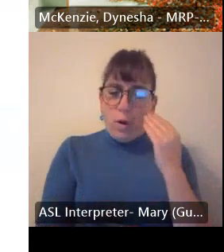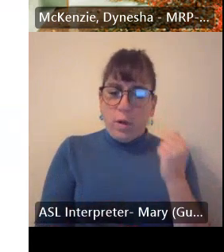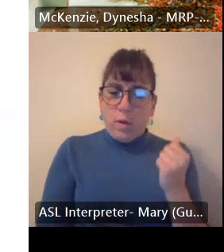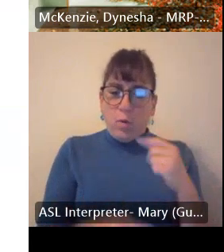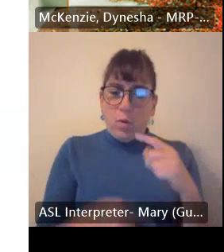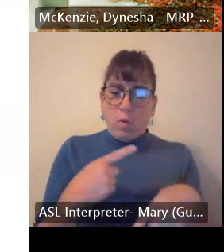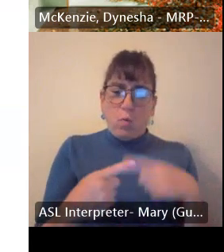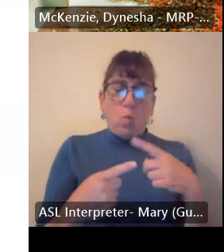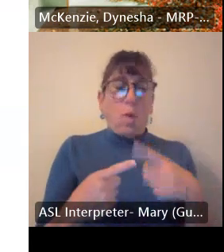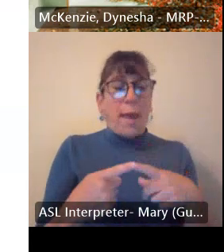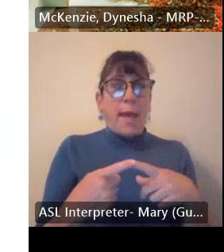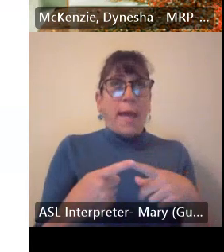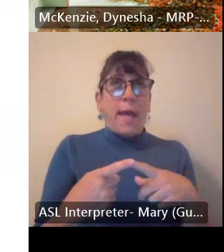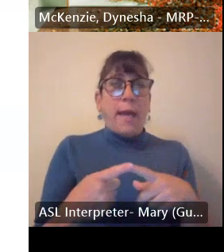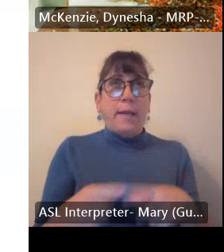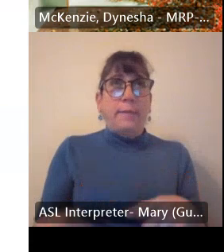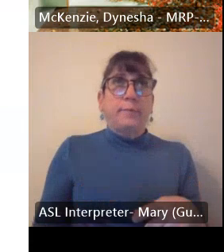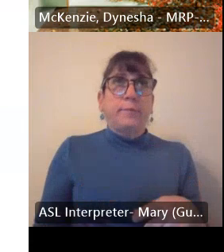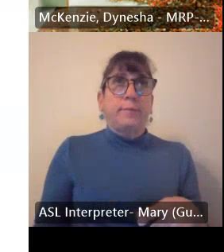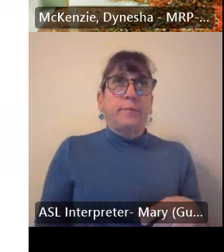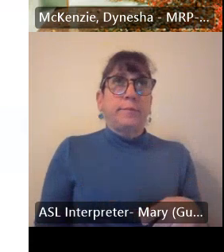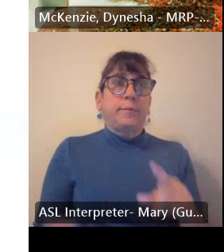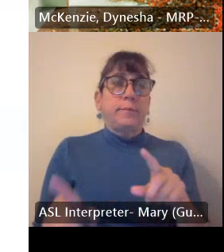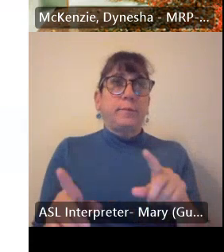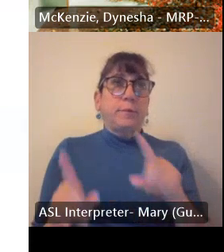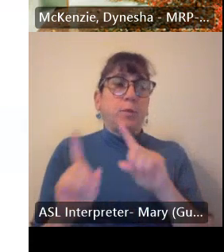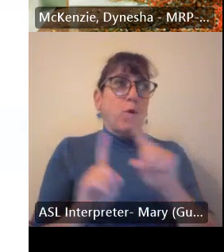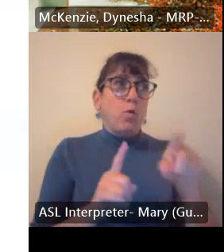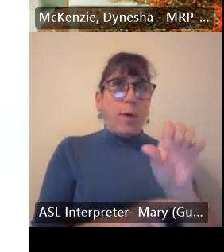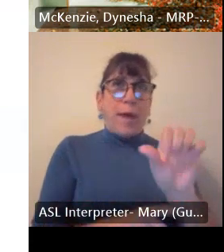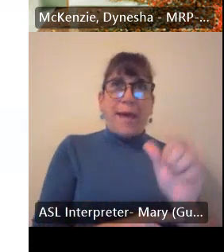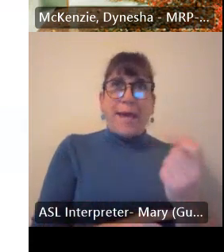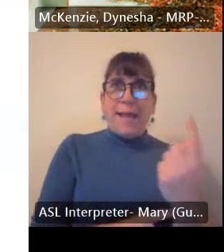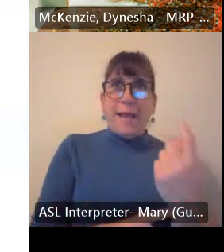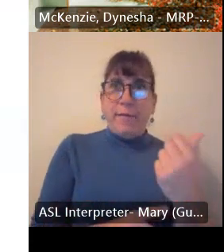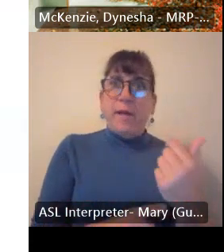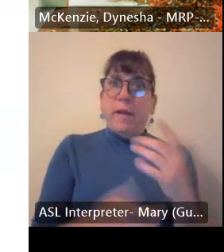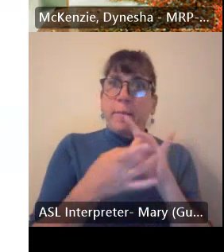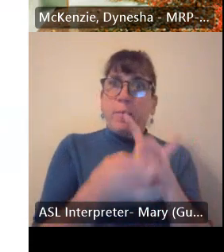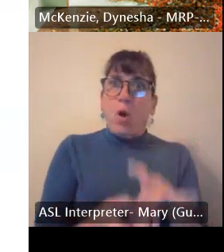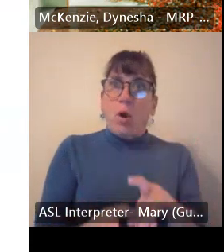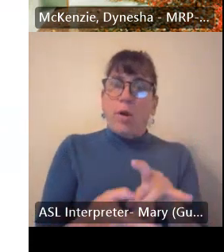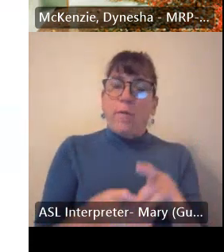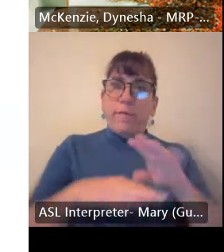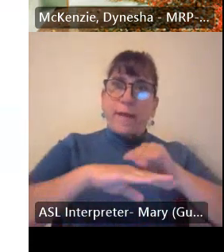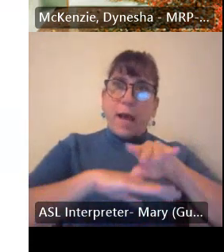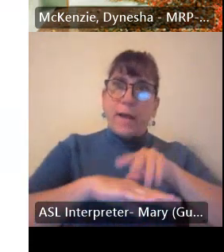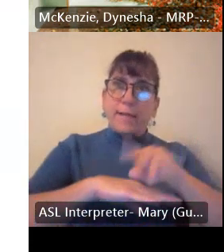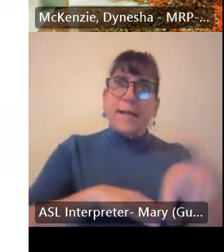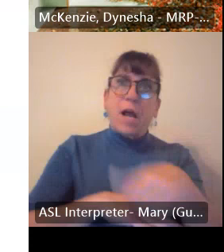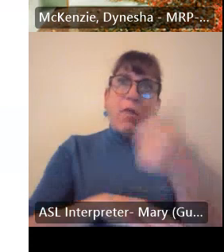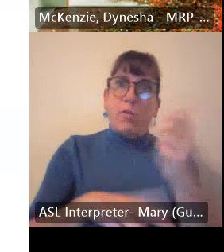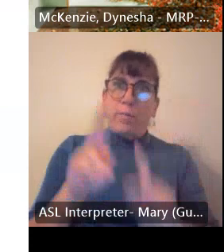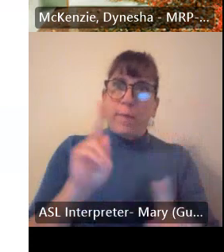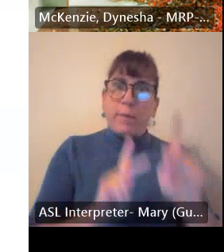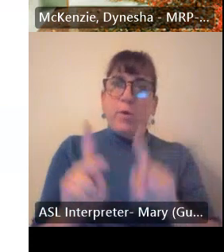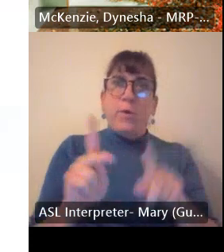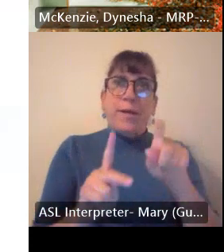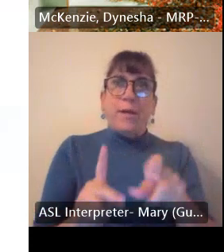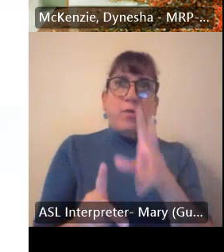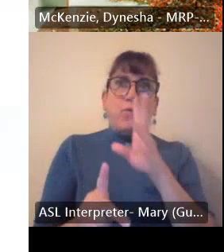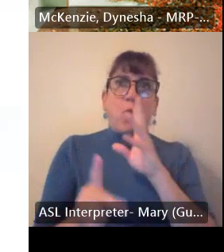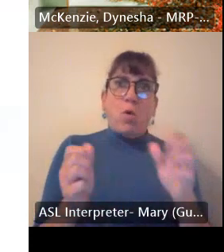when to go to a part of A11 to get the right guidance, and then you can go to other people that you will probably need to talk